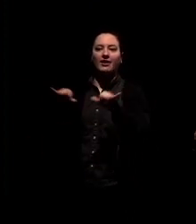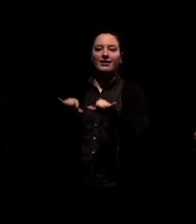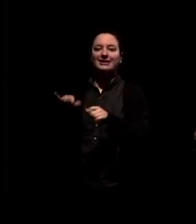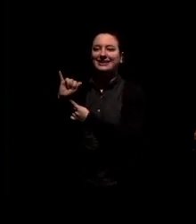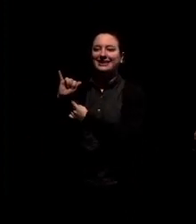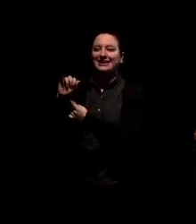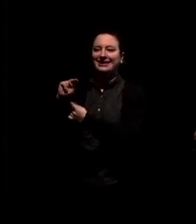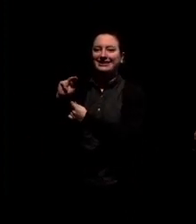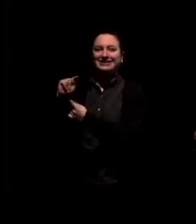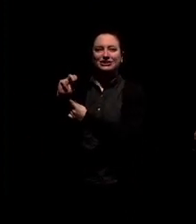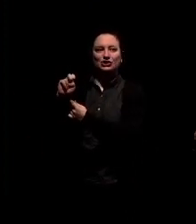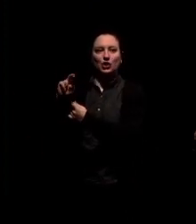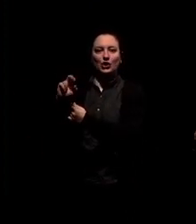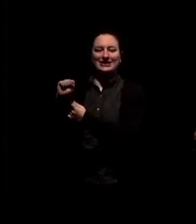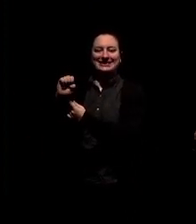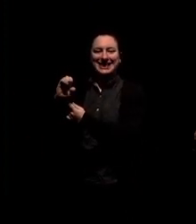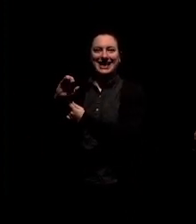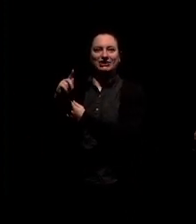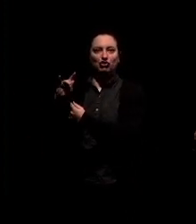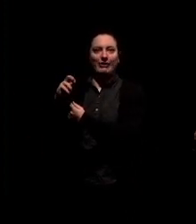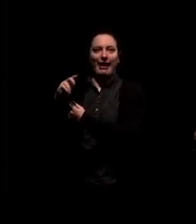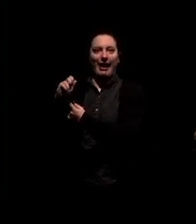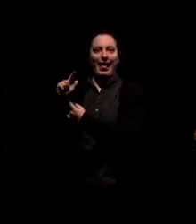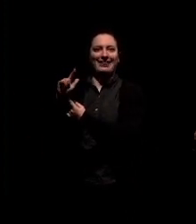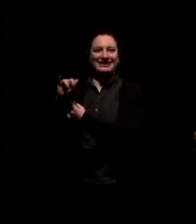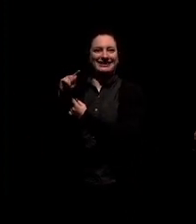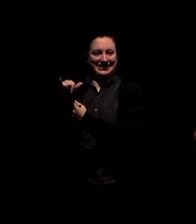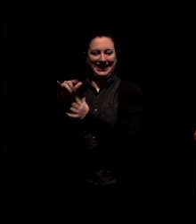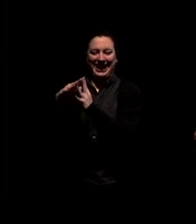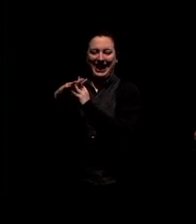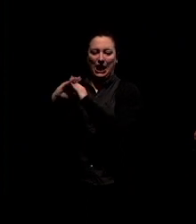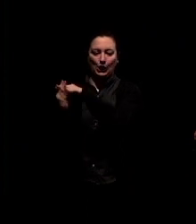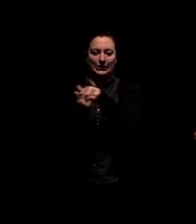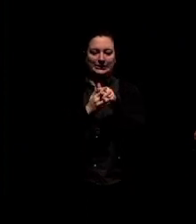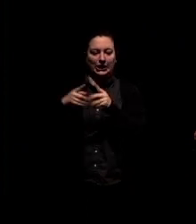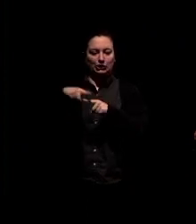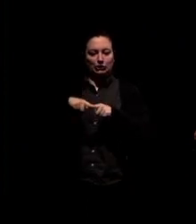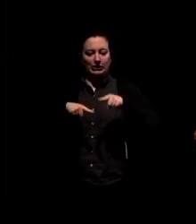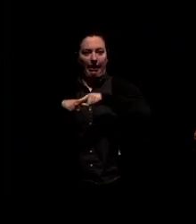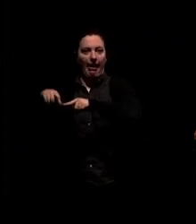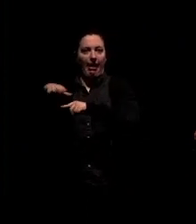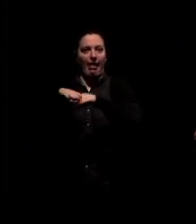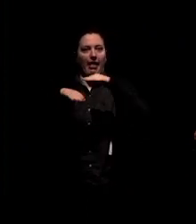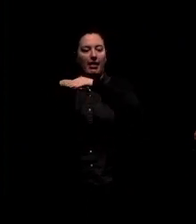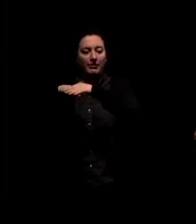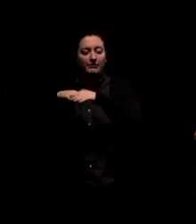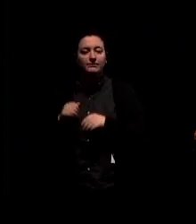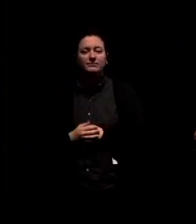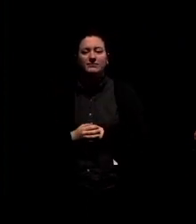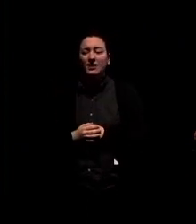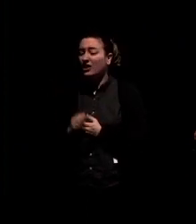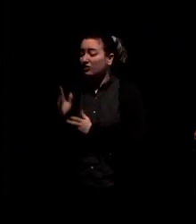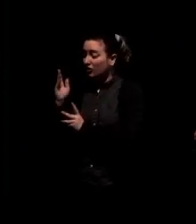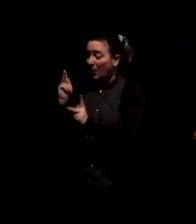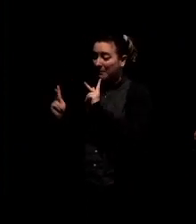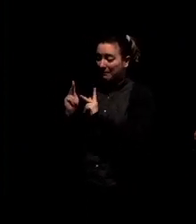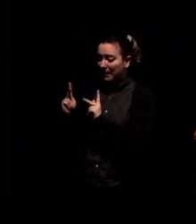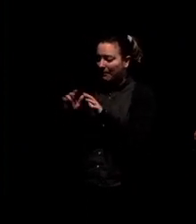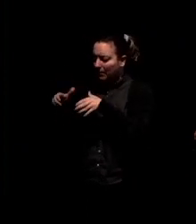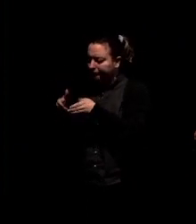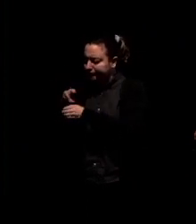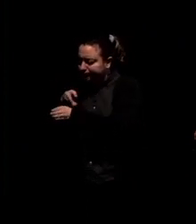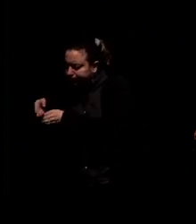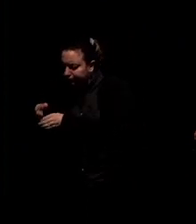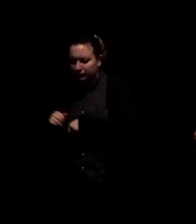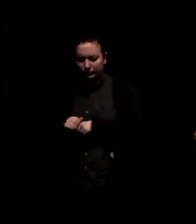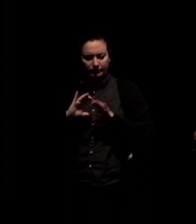intersectionality. So there are lots of organizations that work in specific defined communities, cultural communities, demographic communities. And